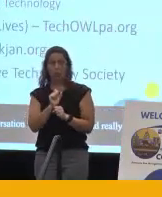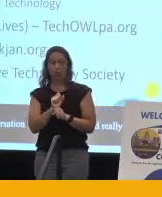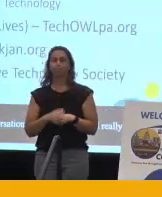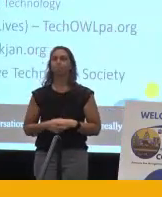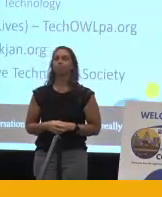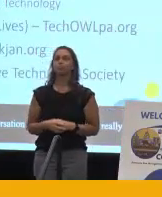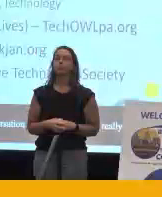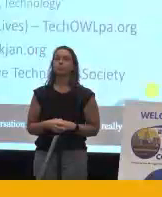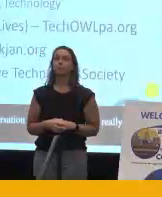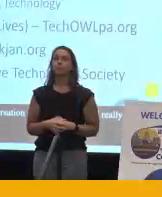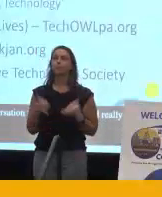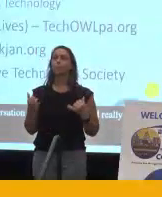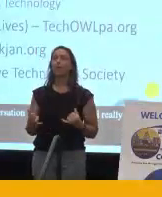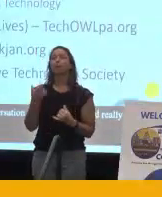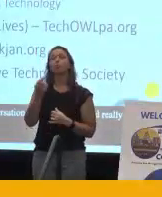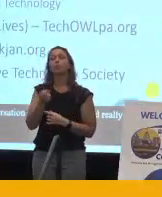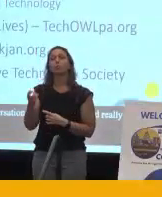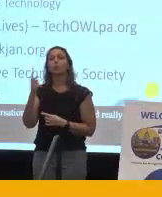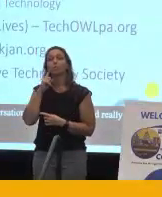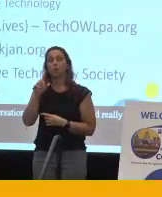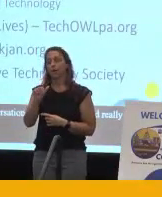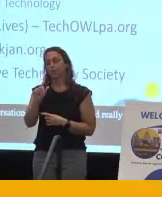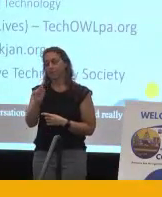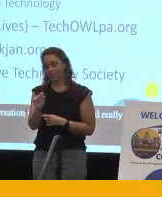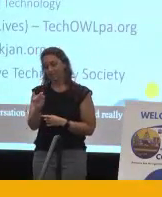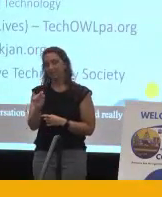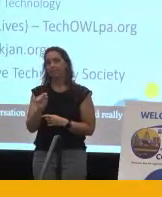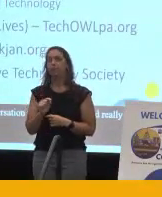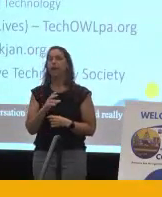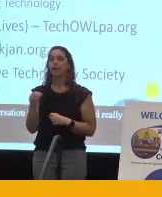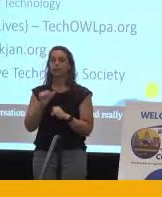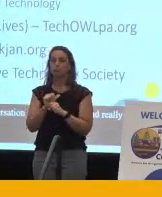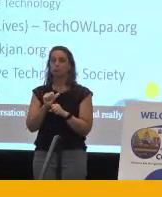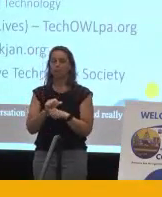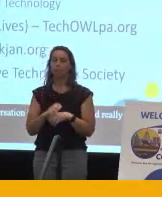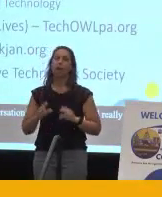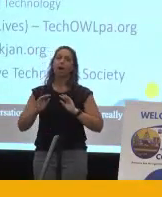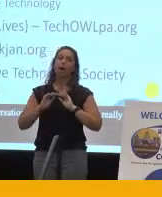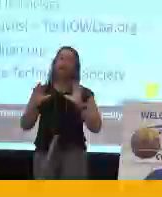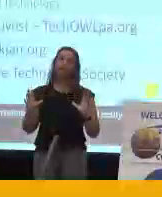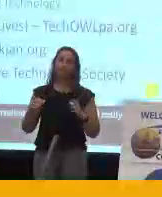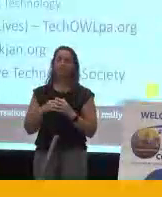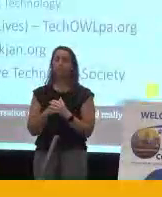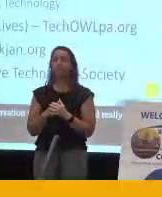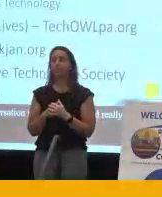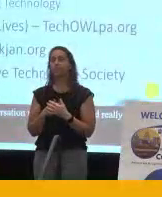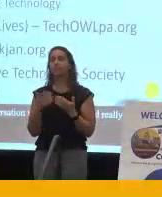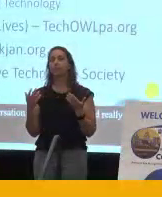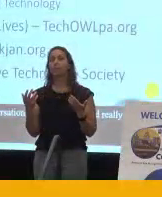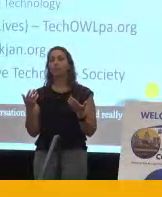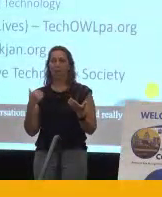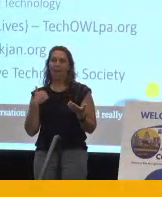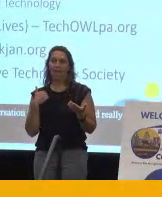So looking at some resources for assistive technology and employment, obviously UCP of Central PA, we have our